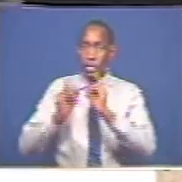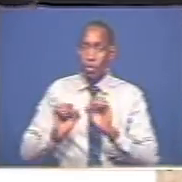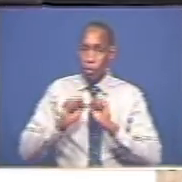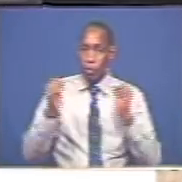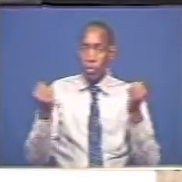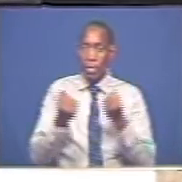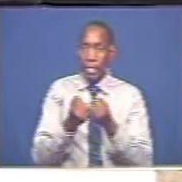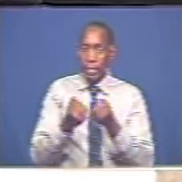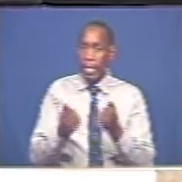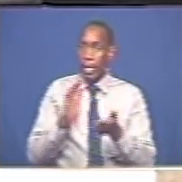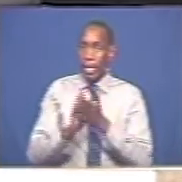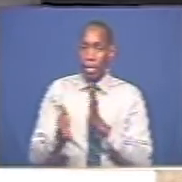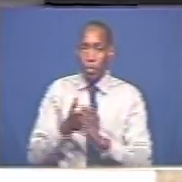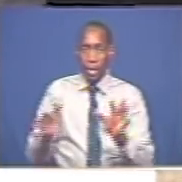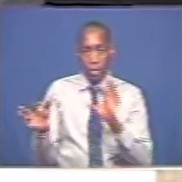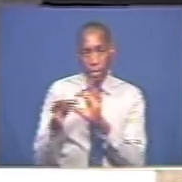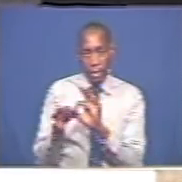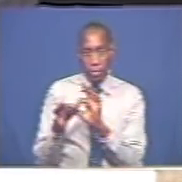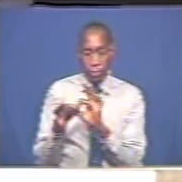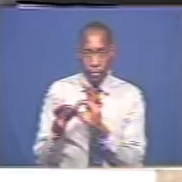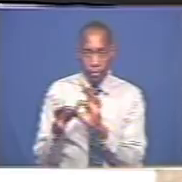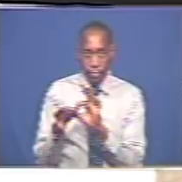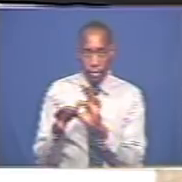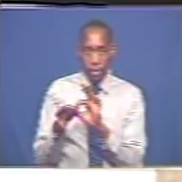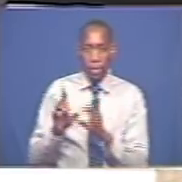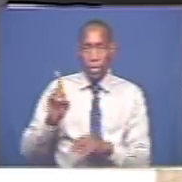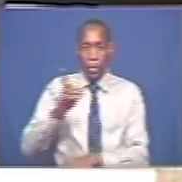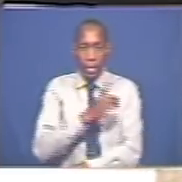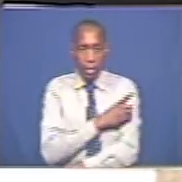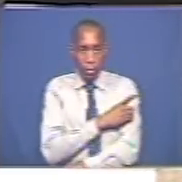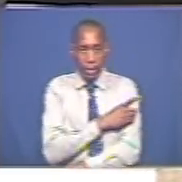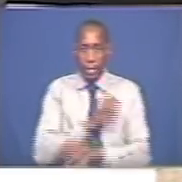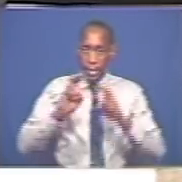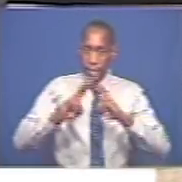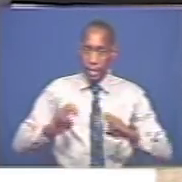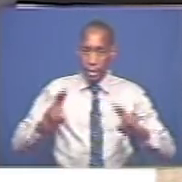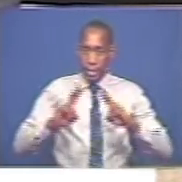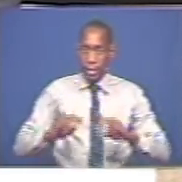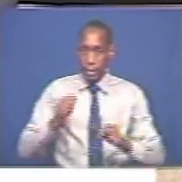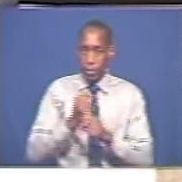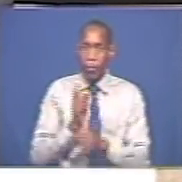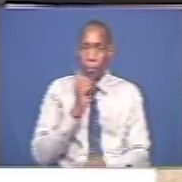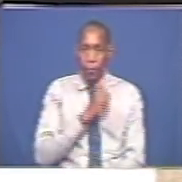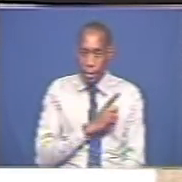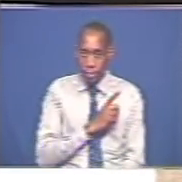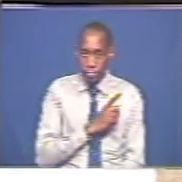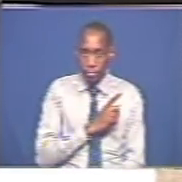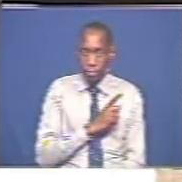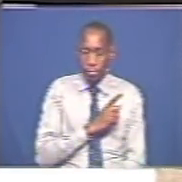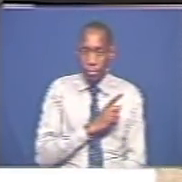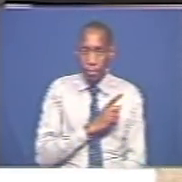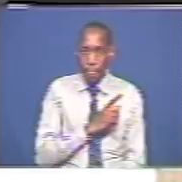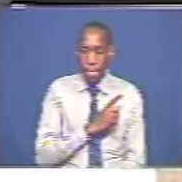lot of disconnect. One psychologist has done a study. He's called a Dr. Dwayne McBride from Andrews